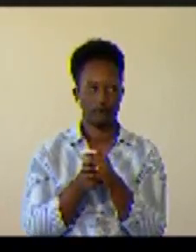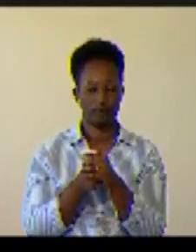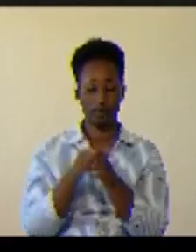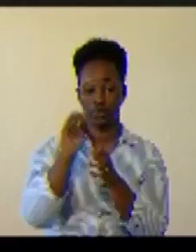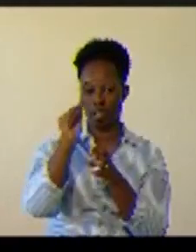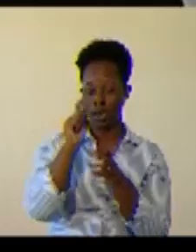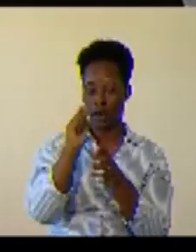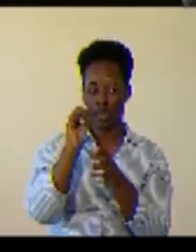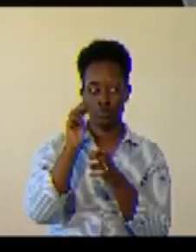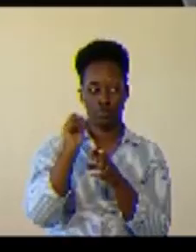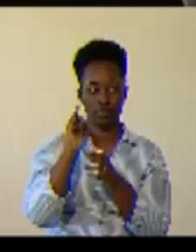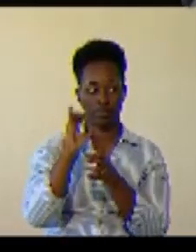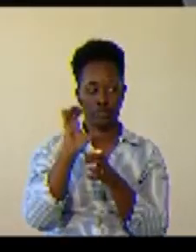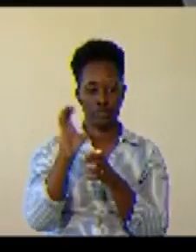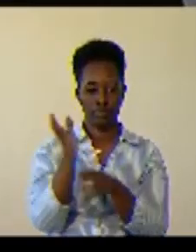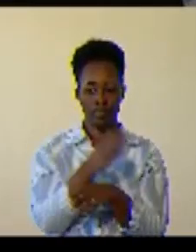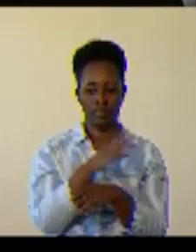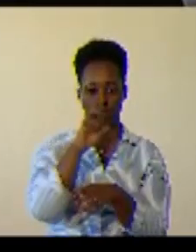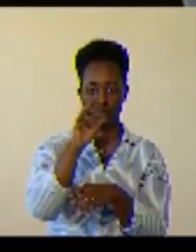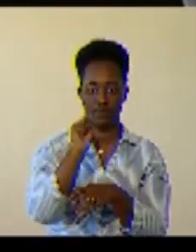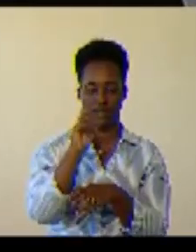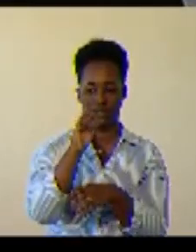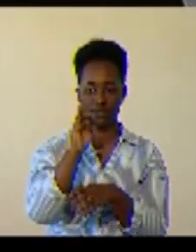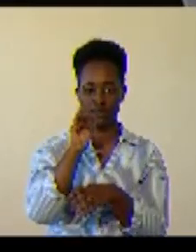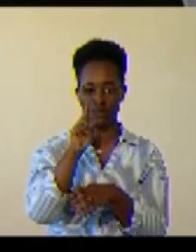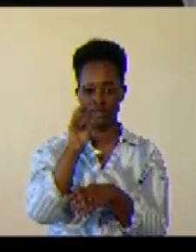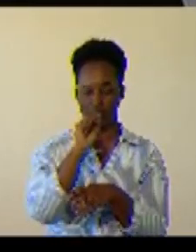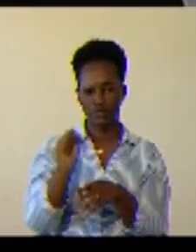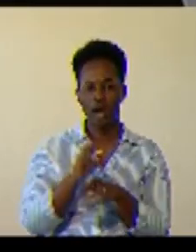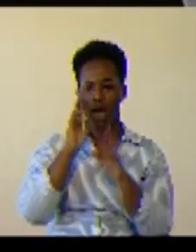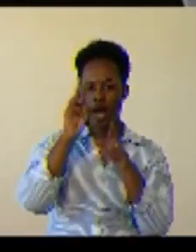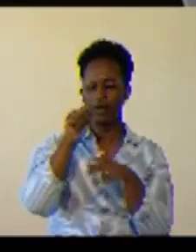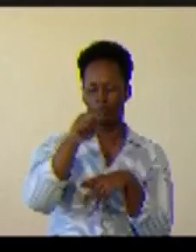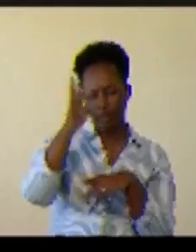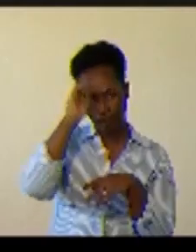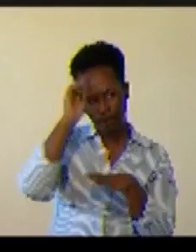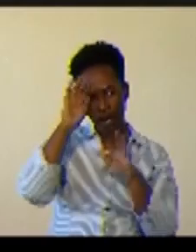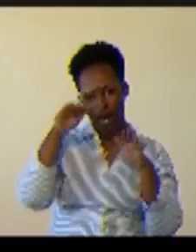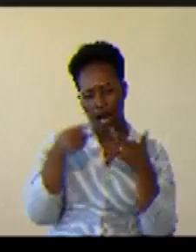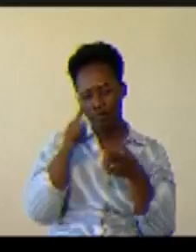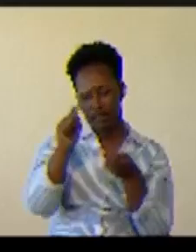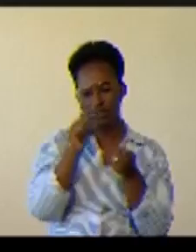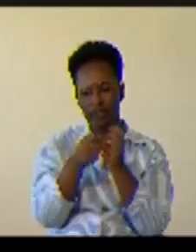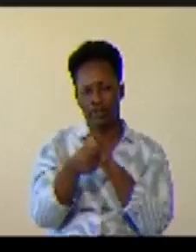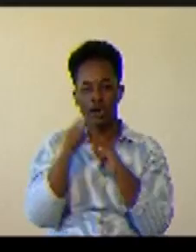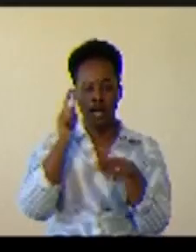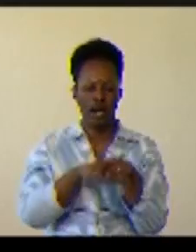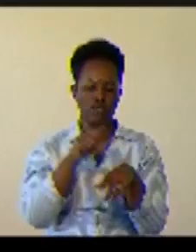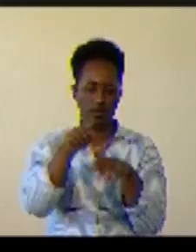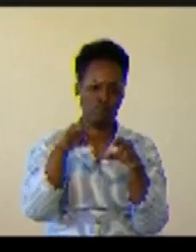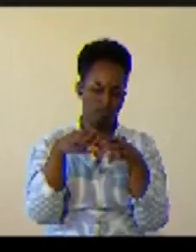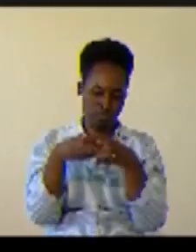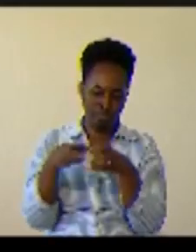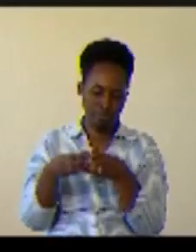Atomic radius. I hope you remember how the atomic radius varies as you move down the group.